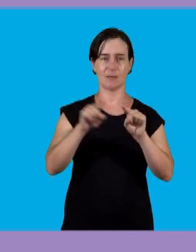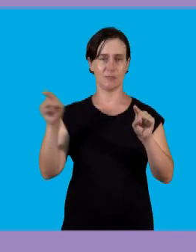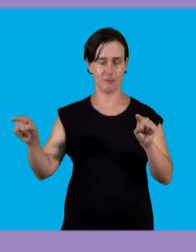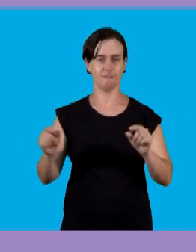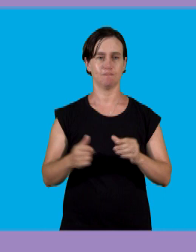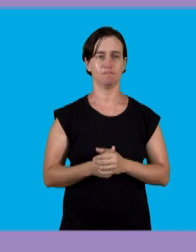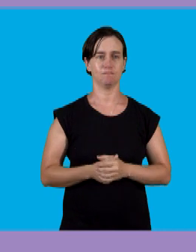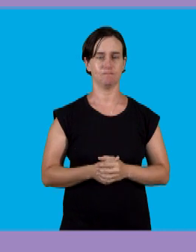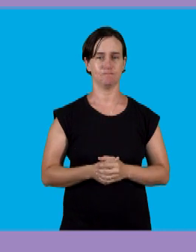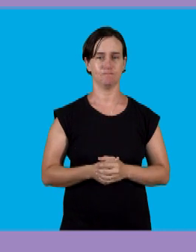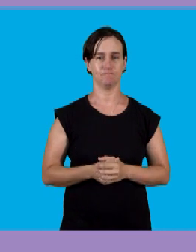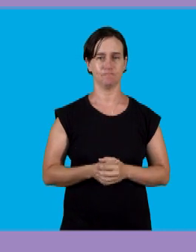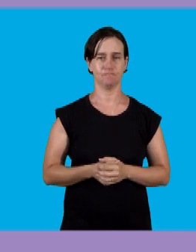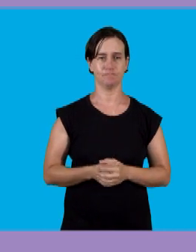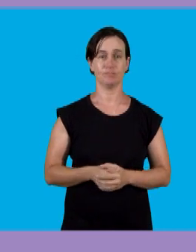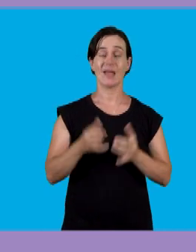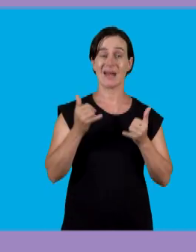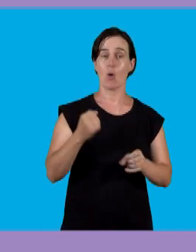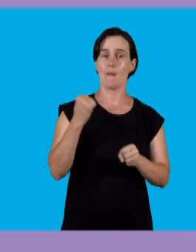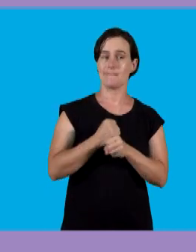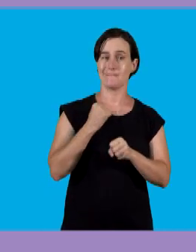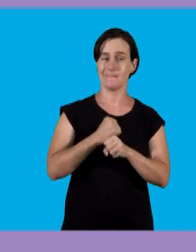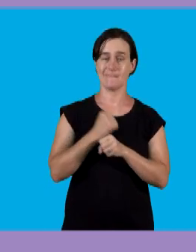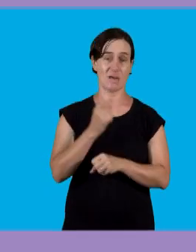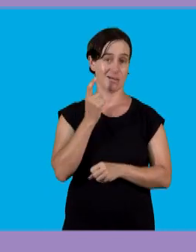monomial. Now, let's simplify our